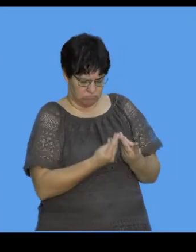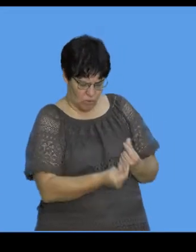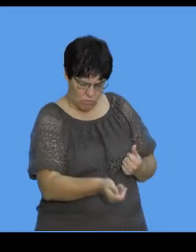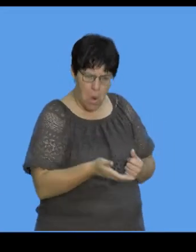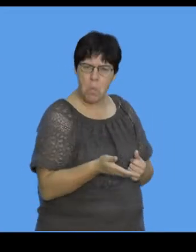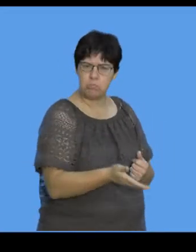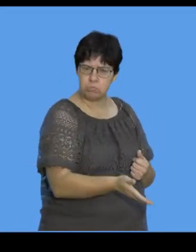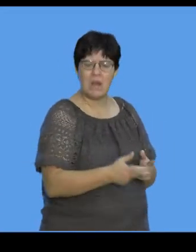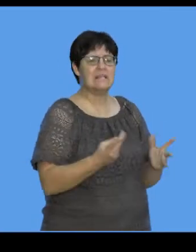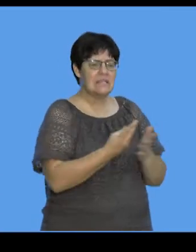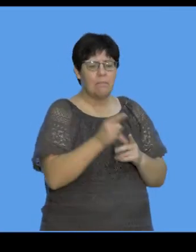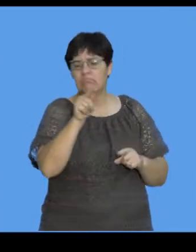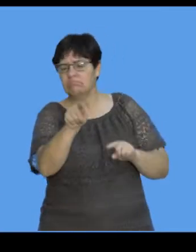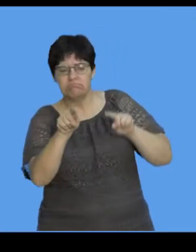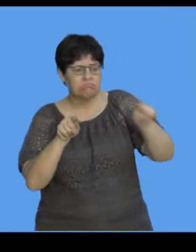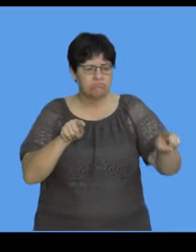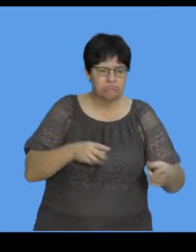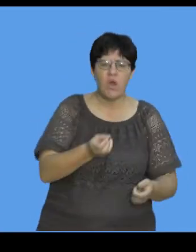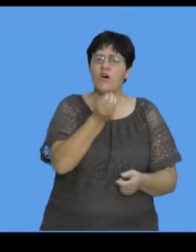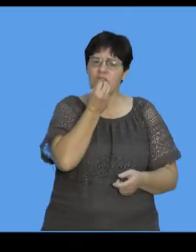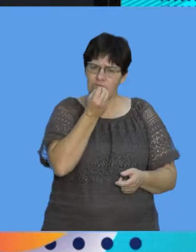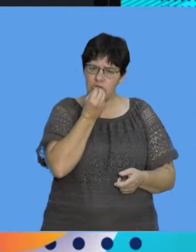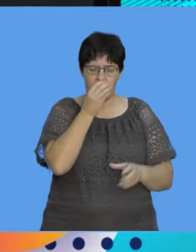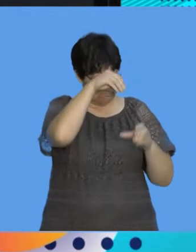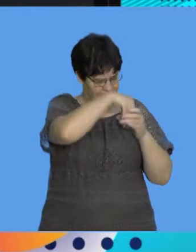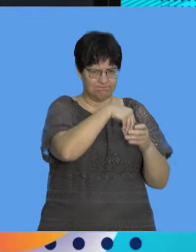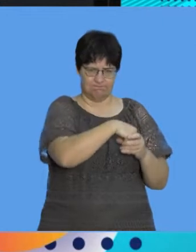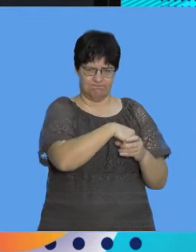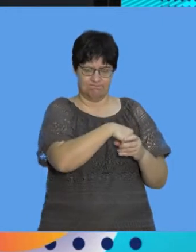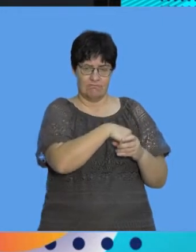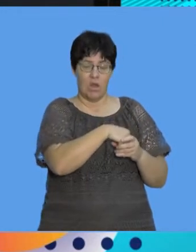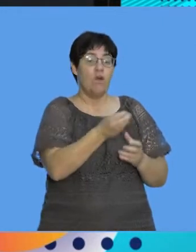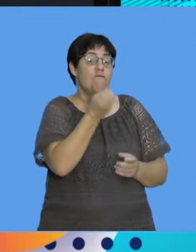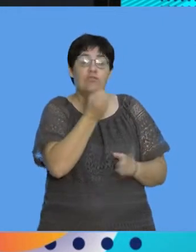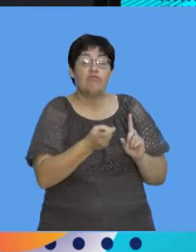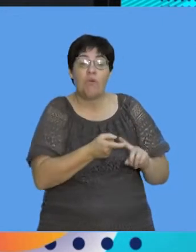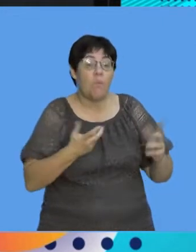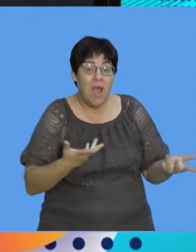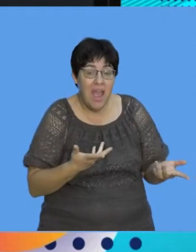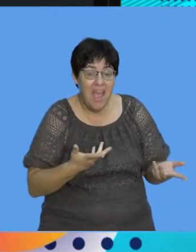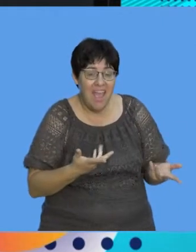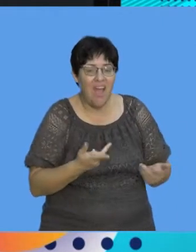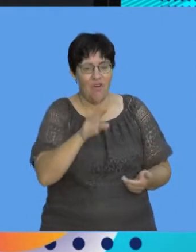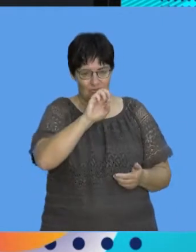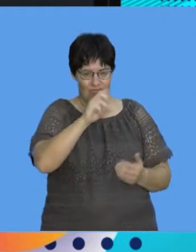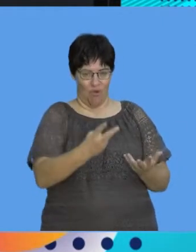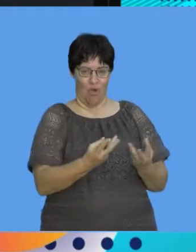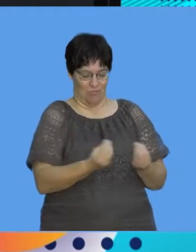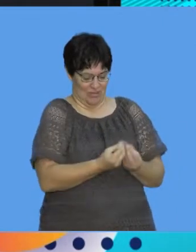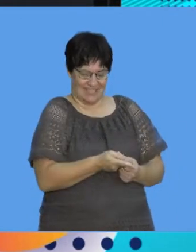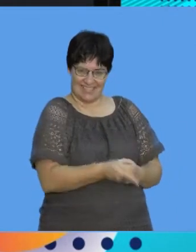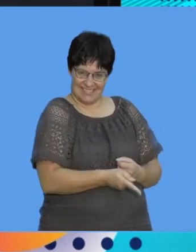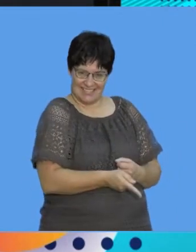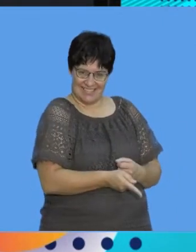earth, and it's also found naturally in the foods that we're going to make. Remember, foods all come down from, right, raw